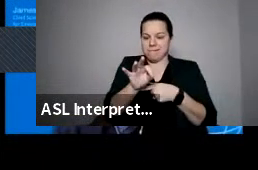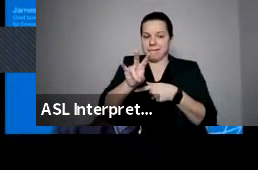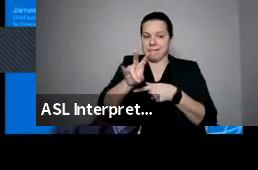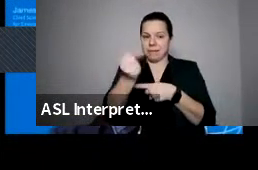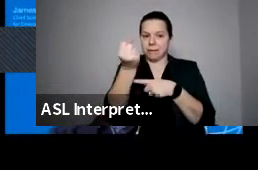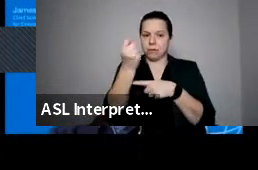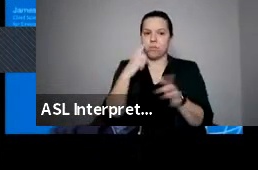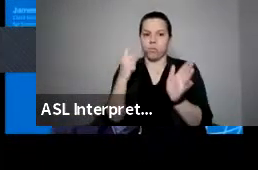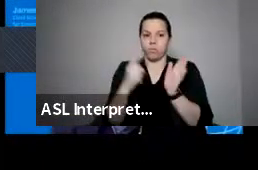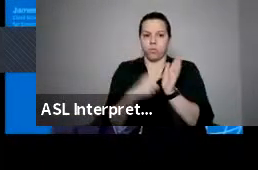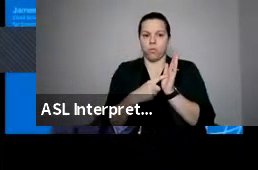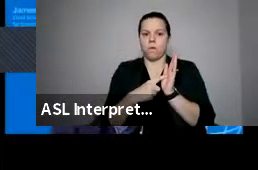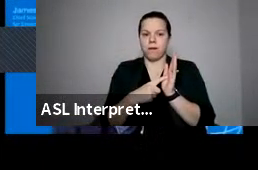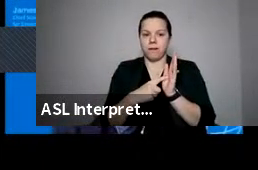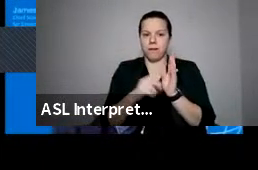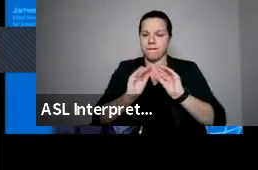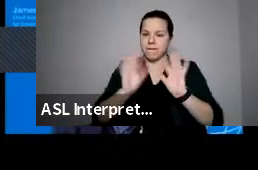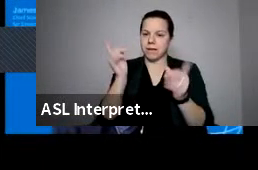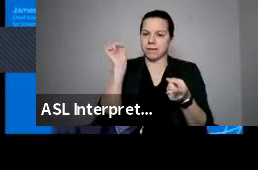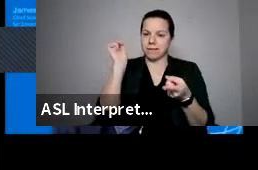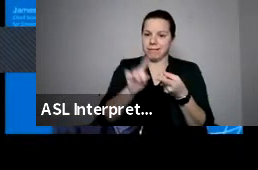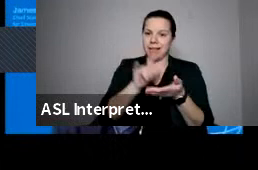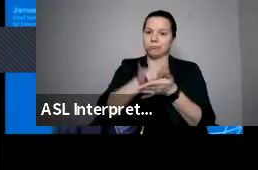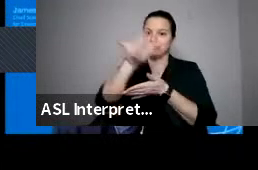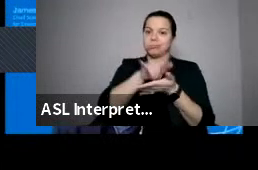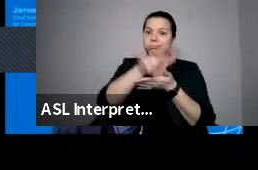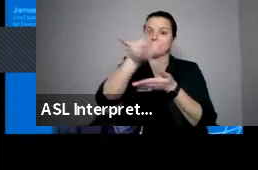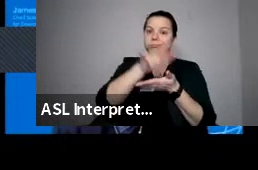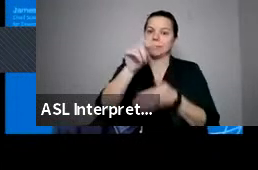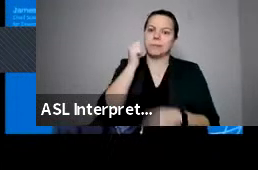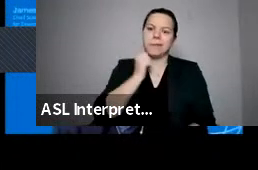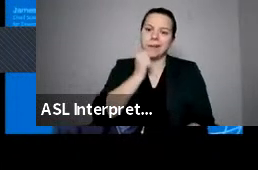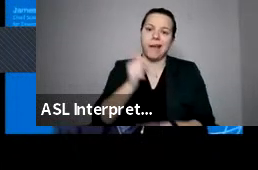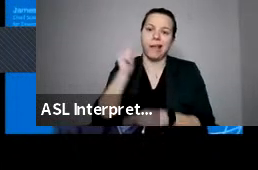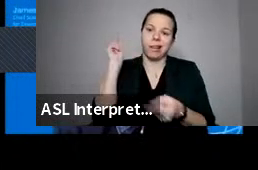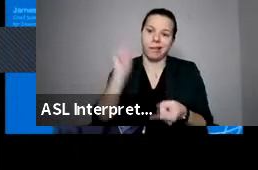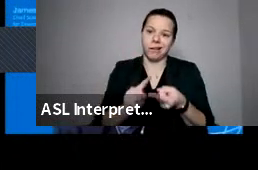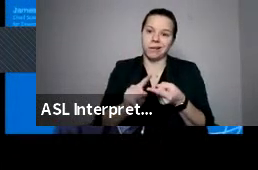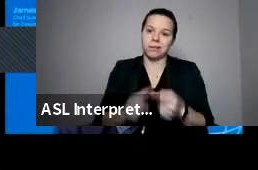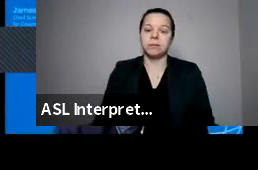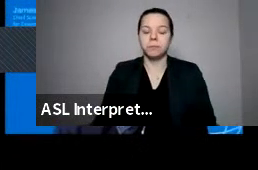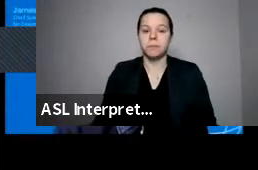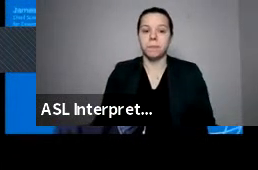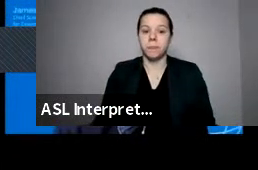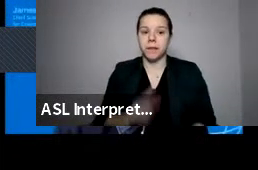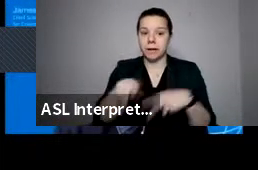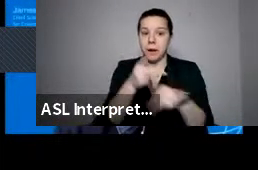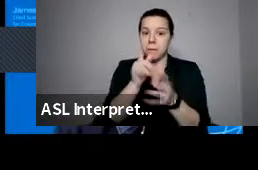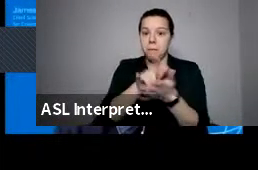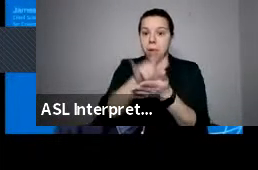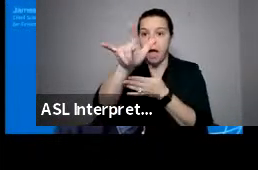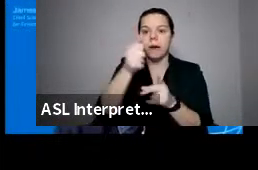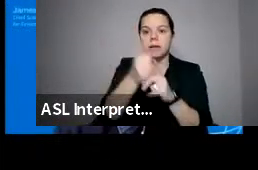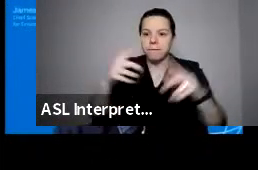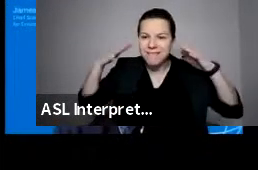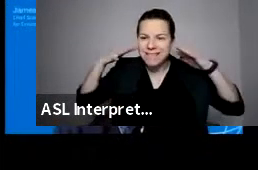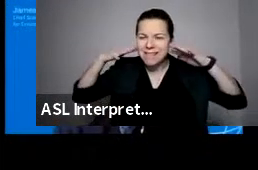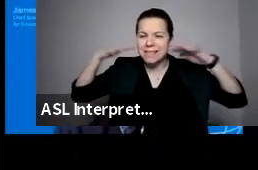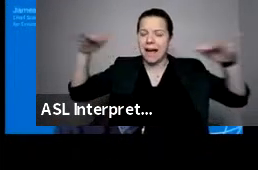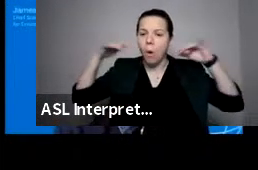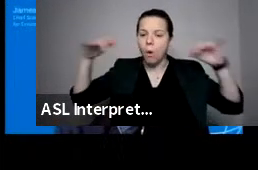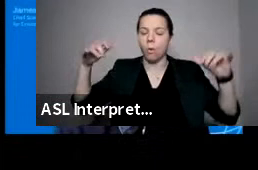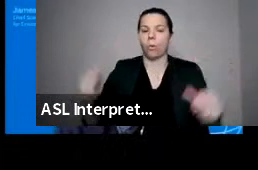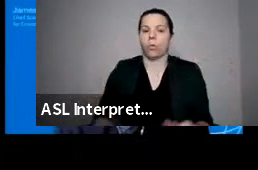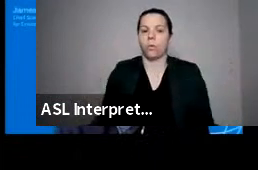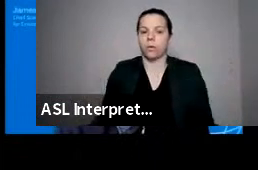have, you know, obviously much fewer operations than today. And the aircraft that were operating were much louder. In fact, an